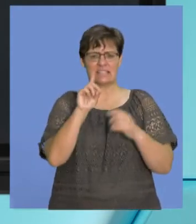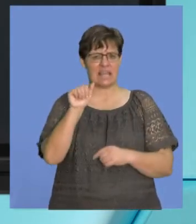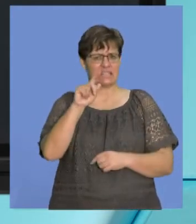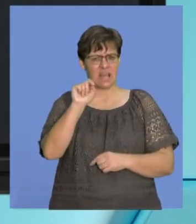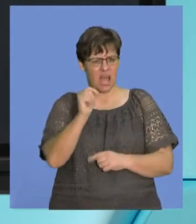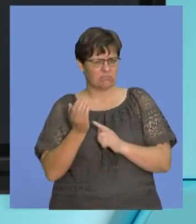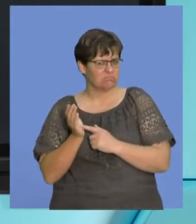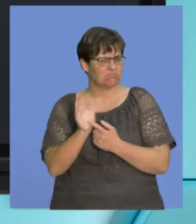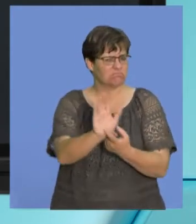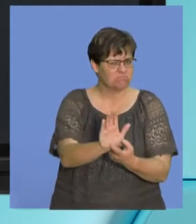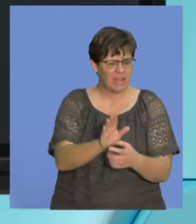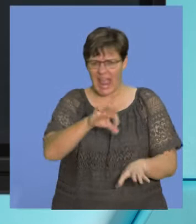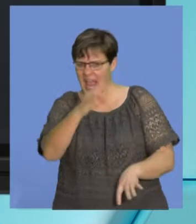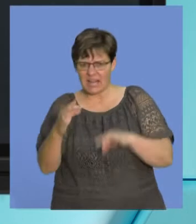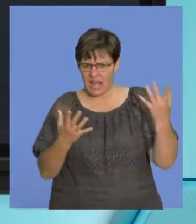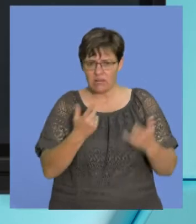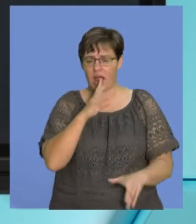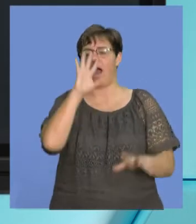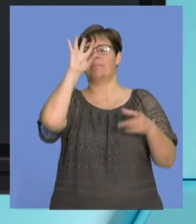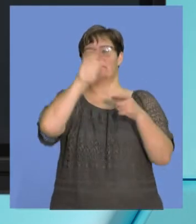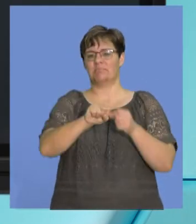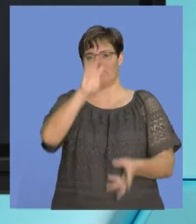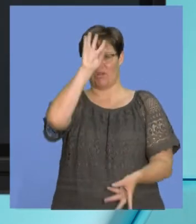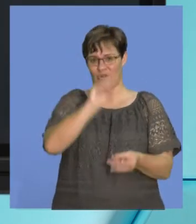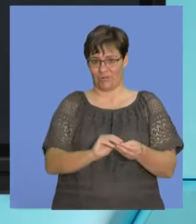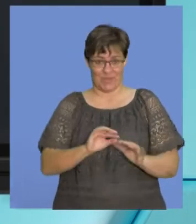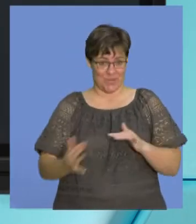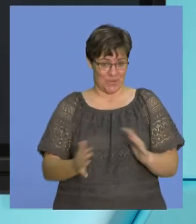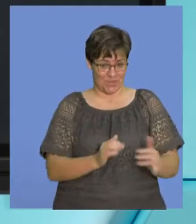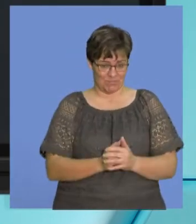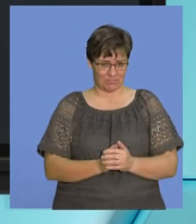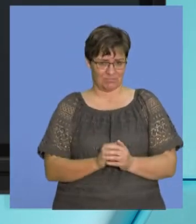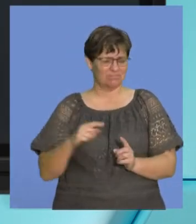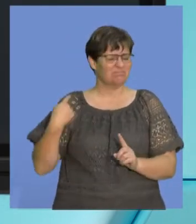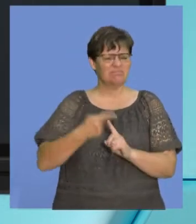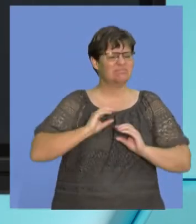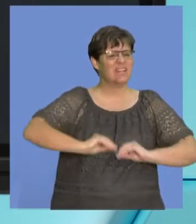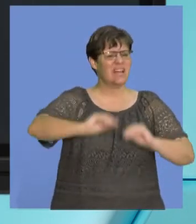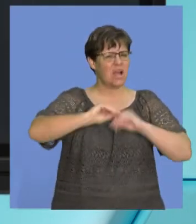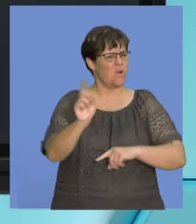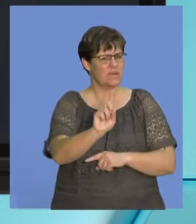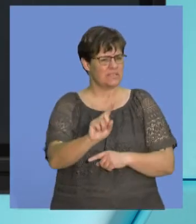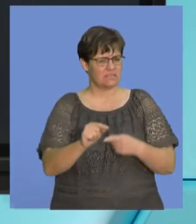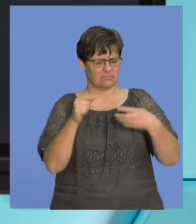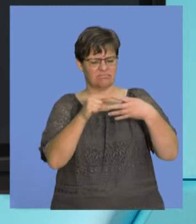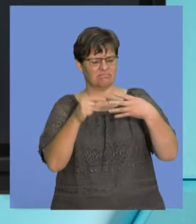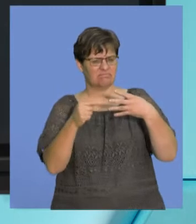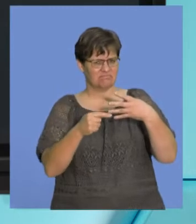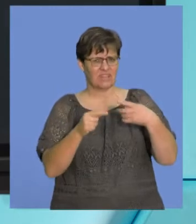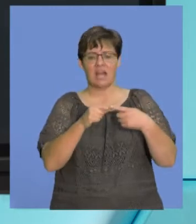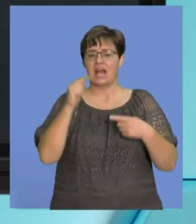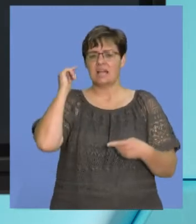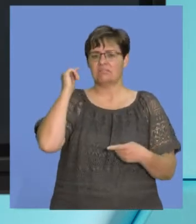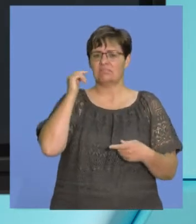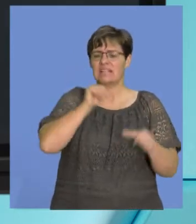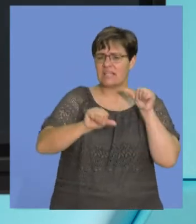we analyze the data, and how we draw conclusions. So if you recollect, over the past few lessons, we've looked at scientific methodology